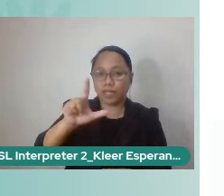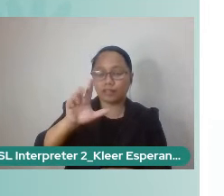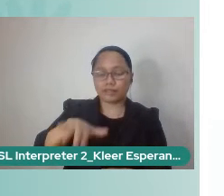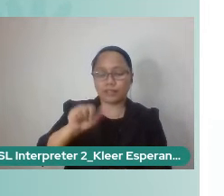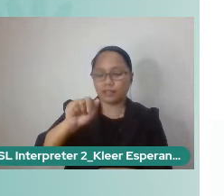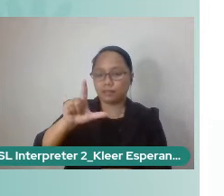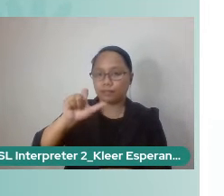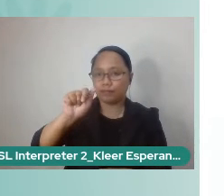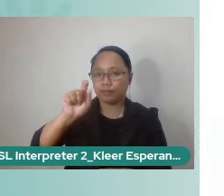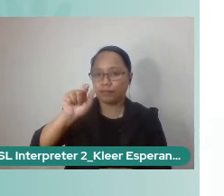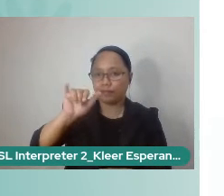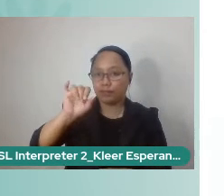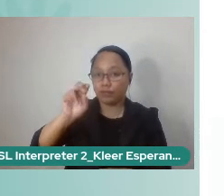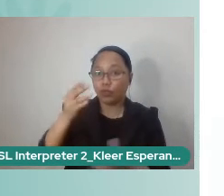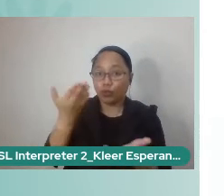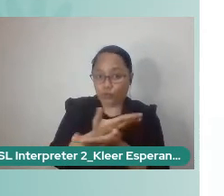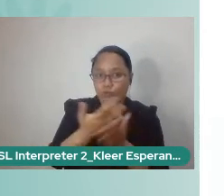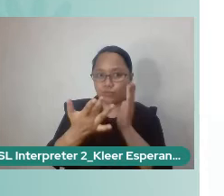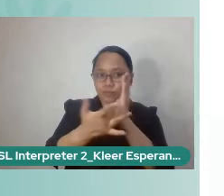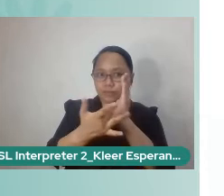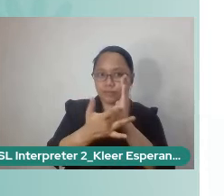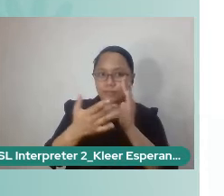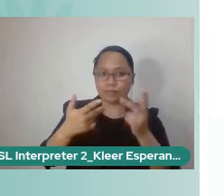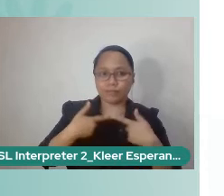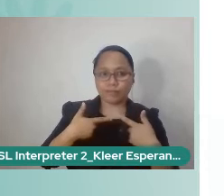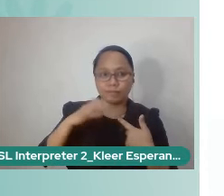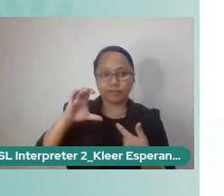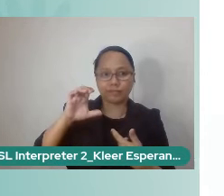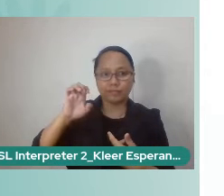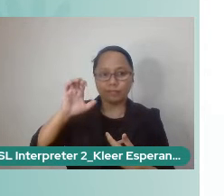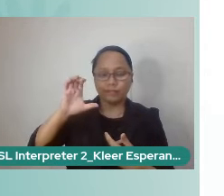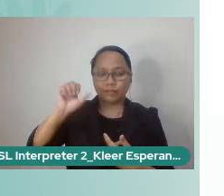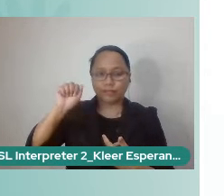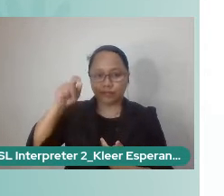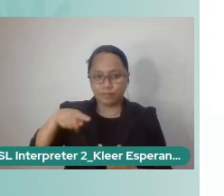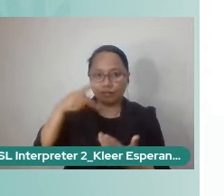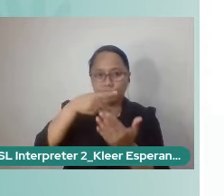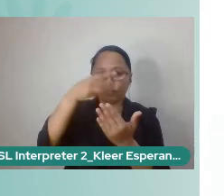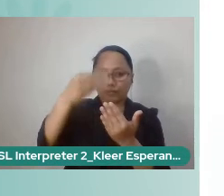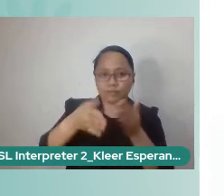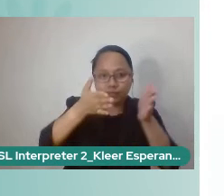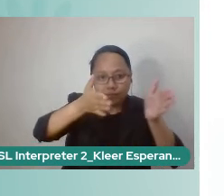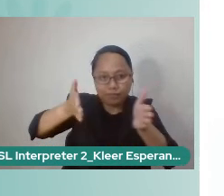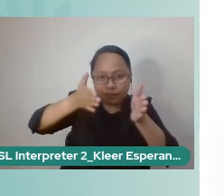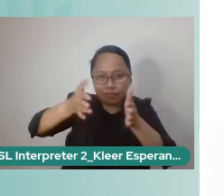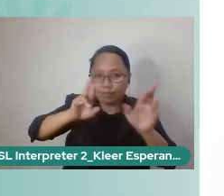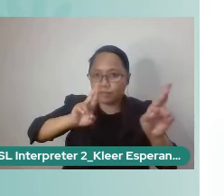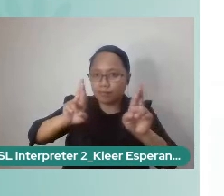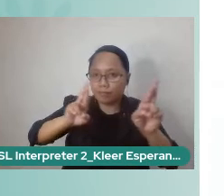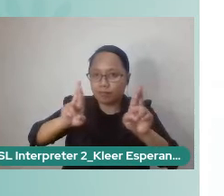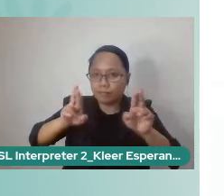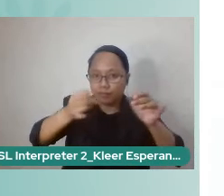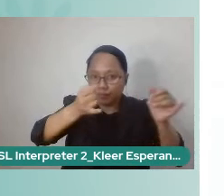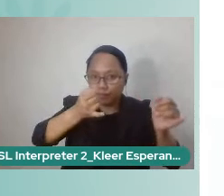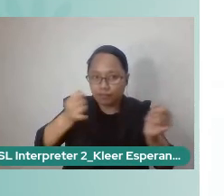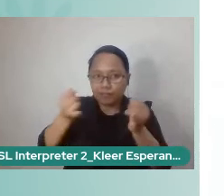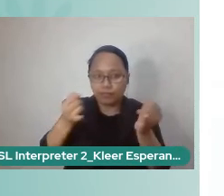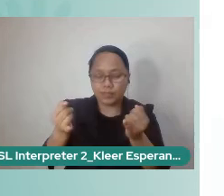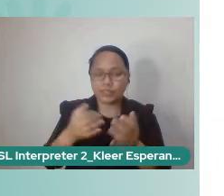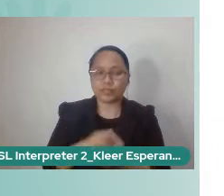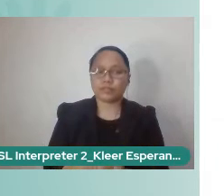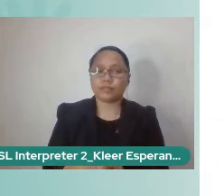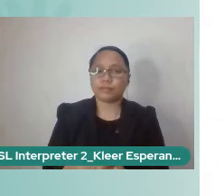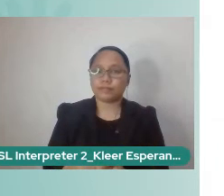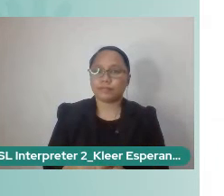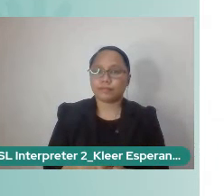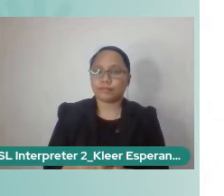start implementation, building the capacity, work for the expansion, and ensure the sustainability.